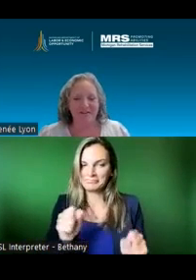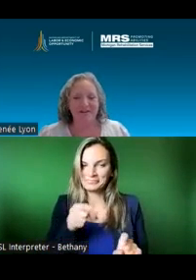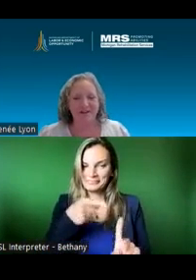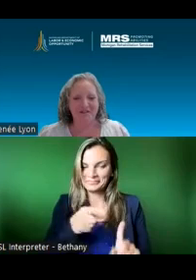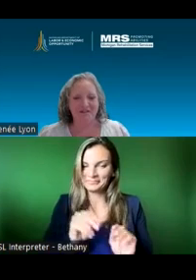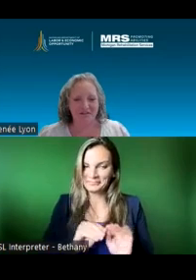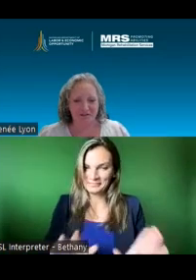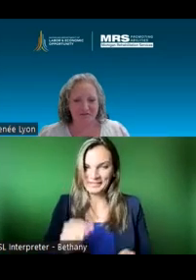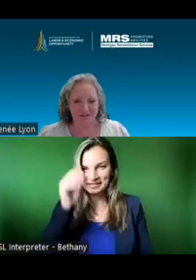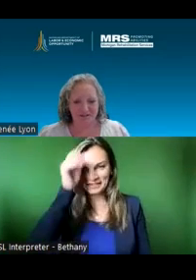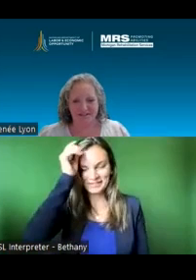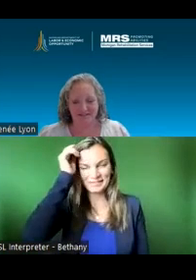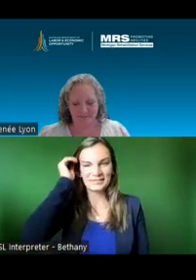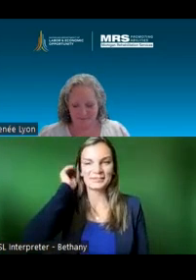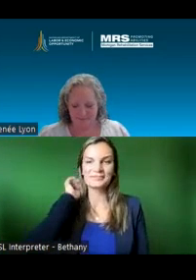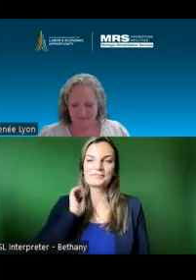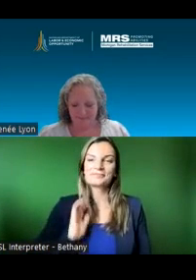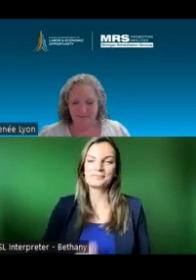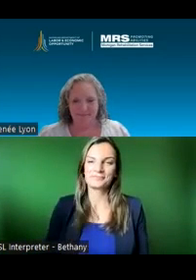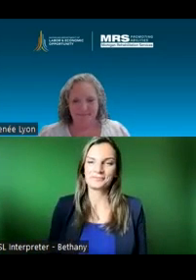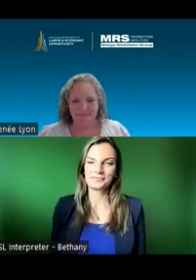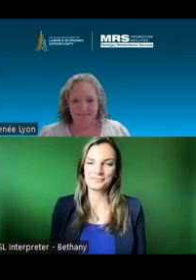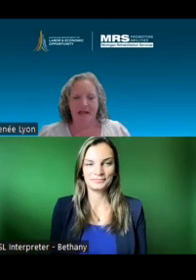a very good surface.